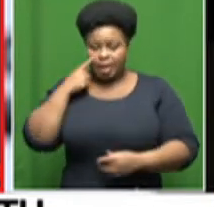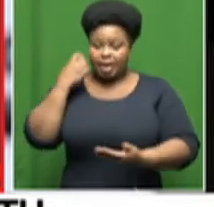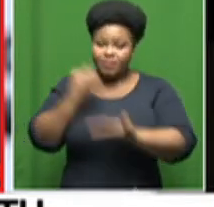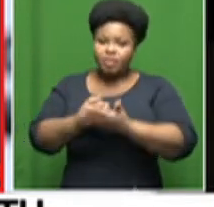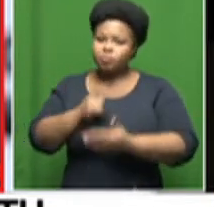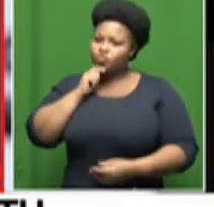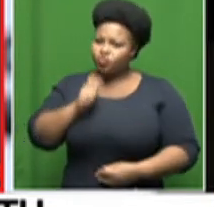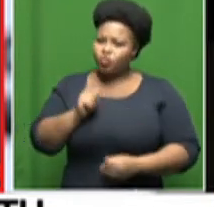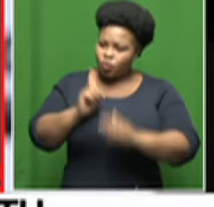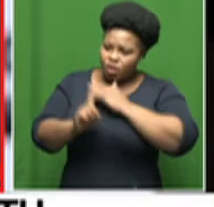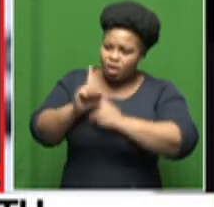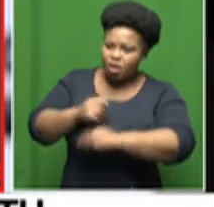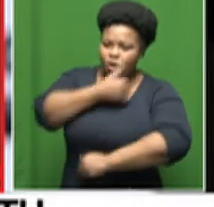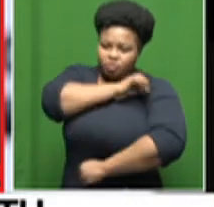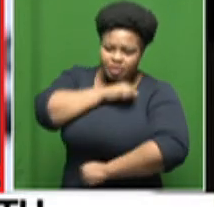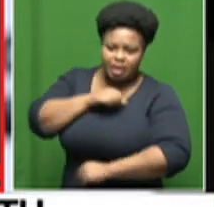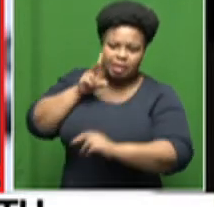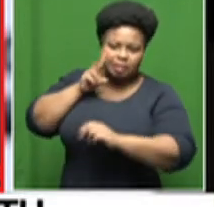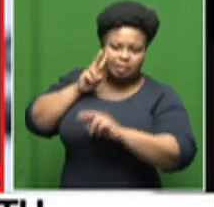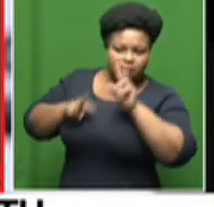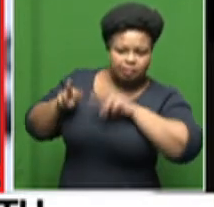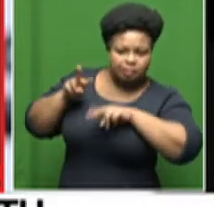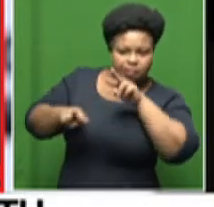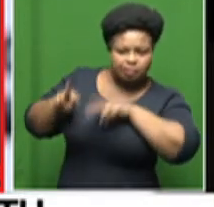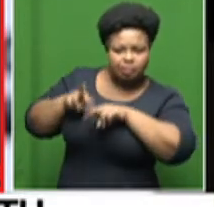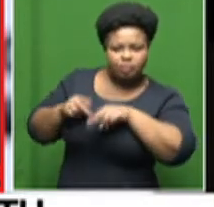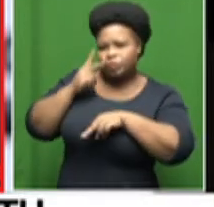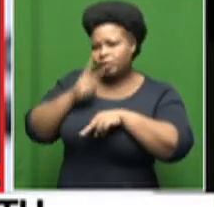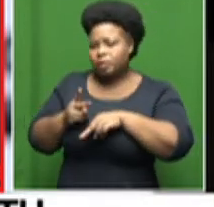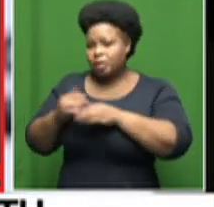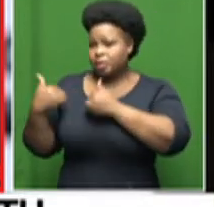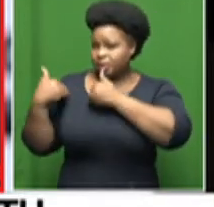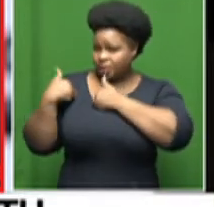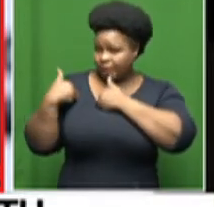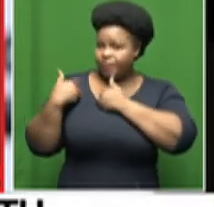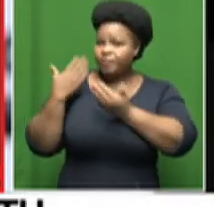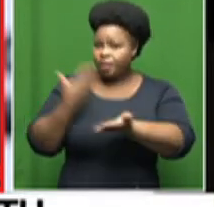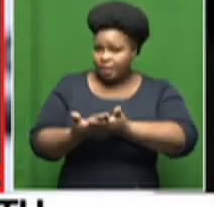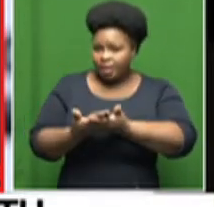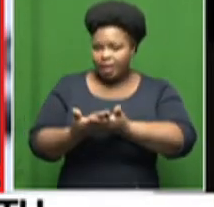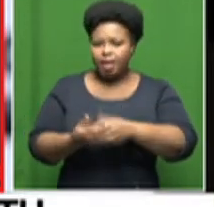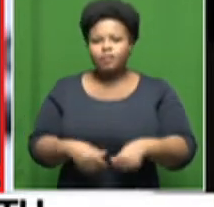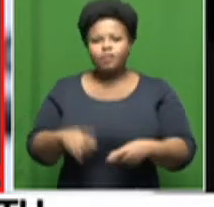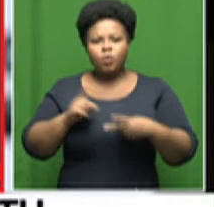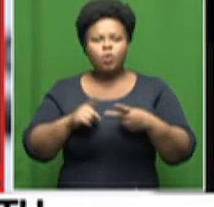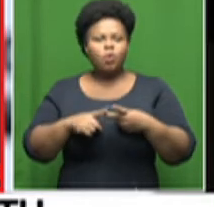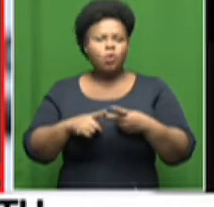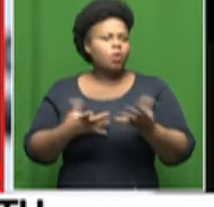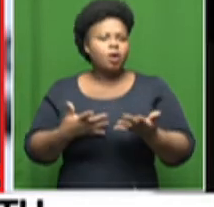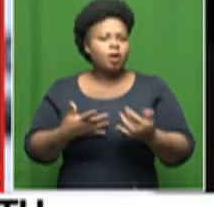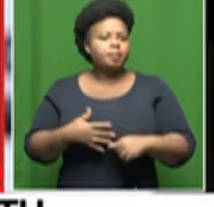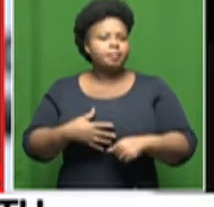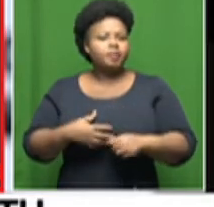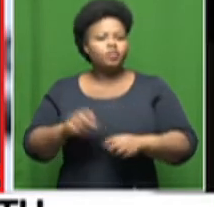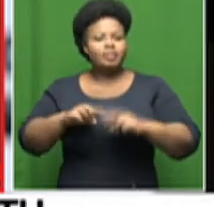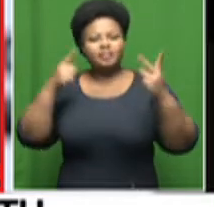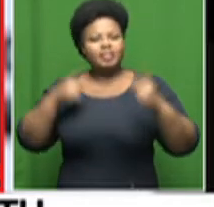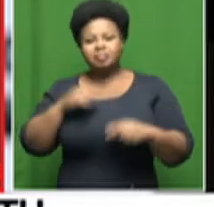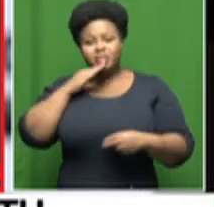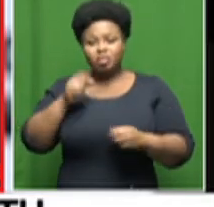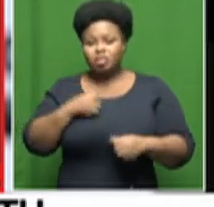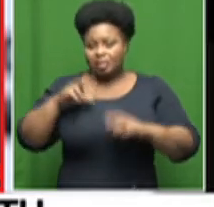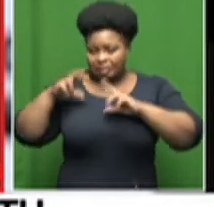evidence to just assess the safety of giving the 2 doses and then the immunogenicity. And those are not clinical